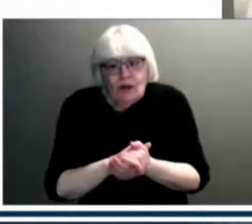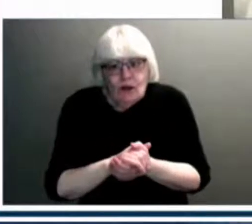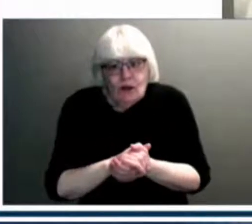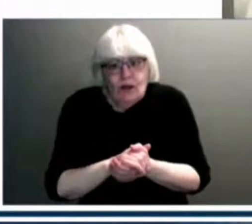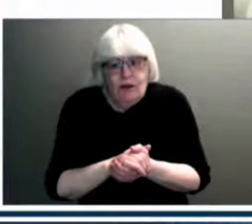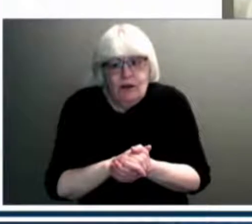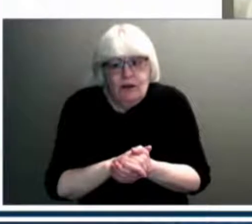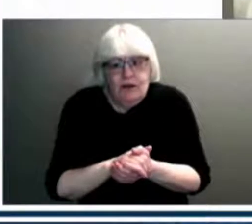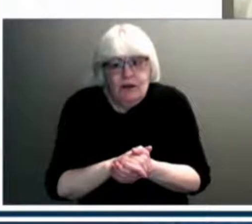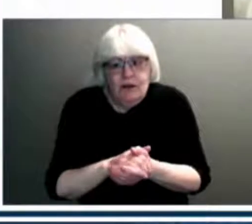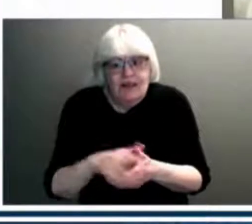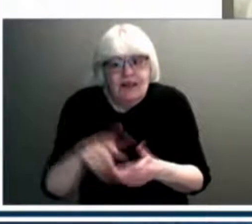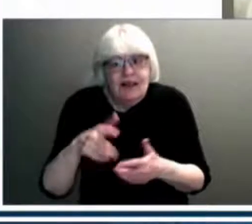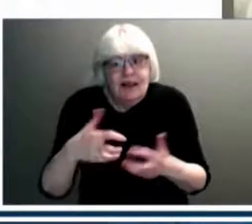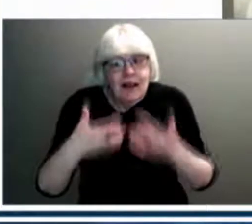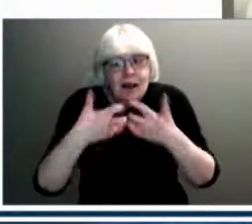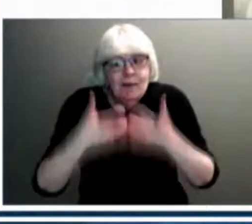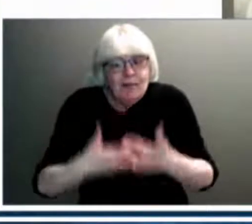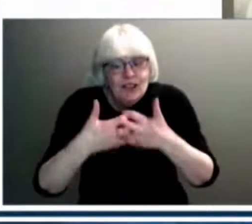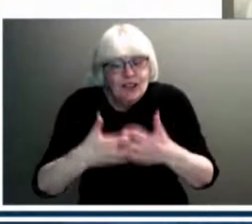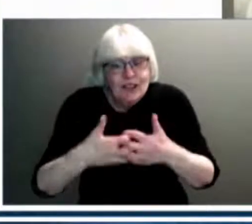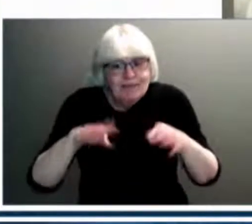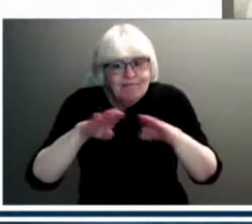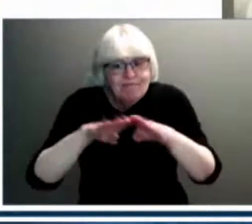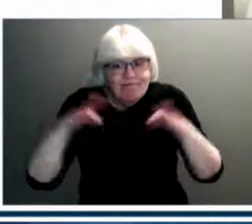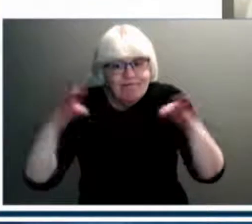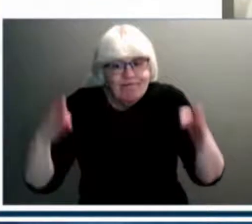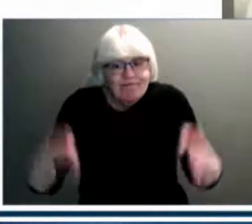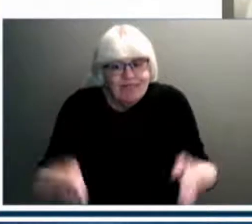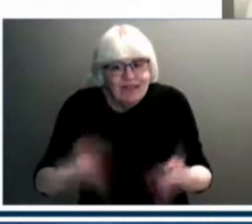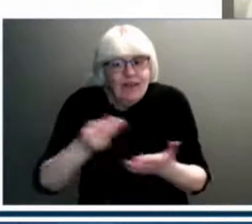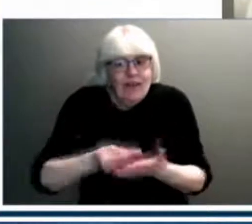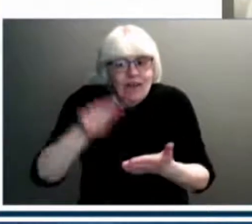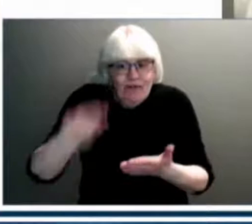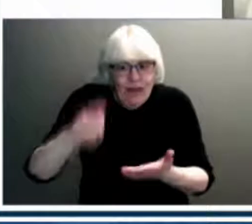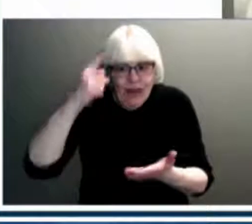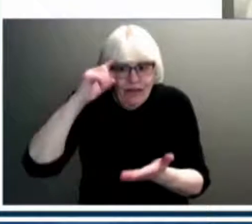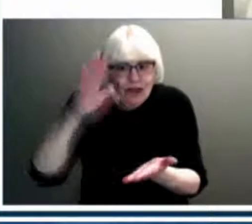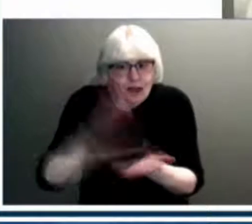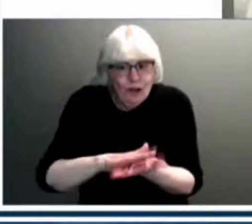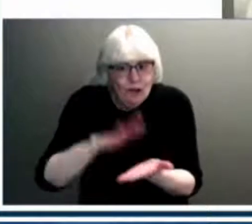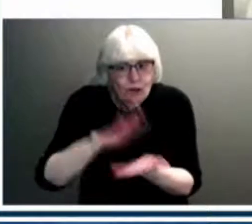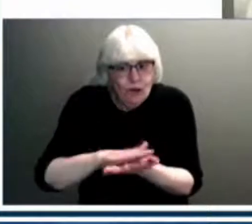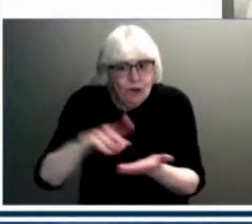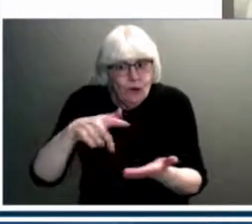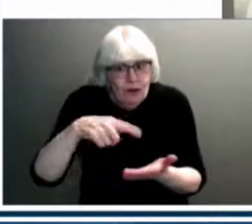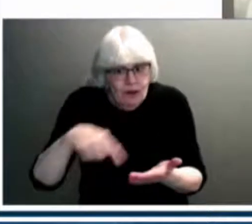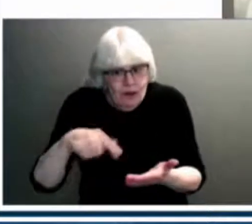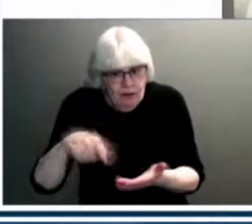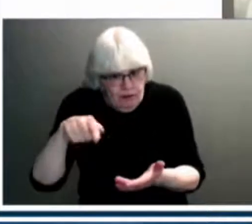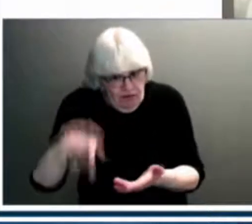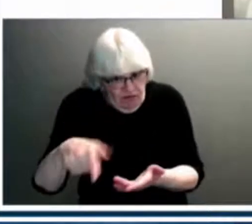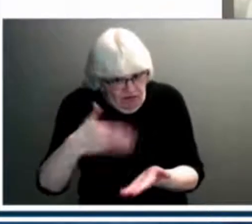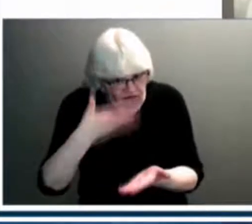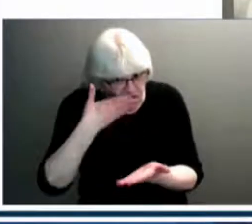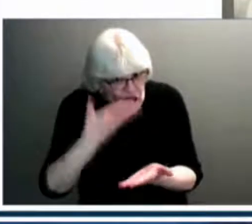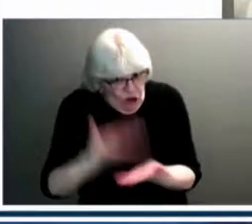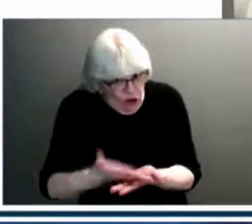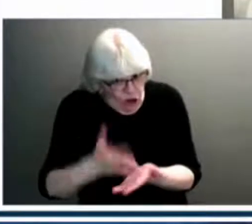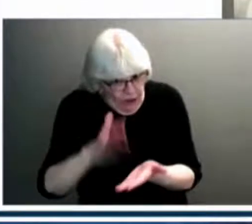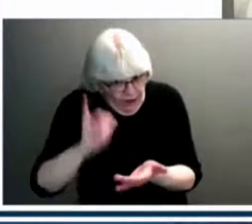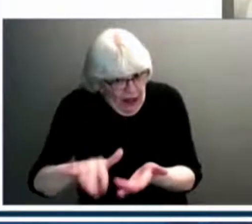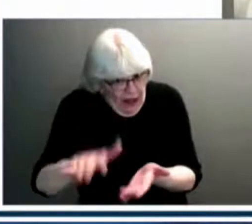have been purchased for schools. Experts have said that the clean air delivery rate is called